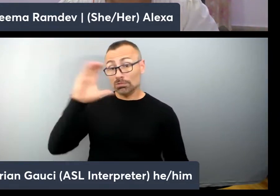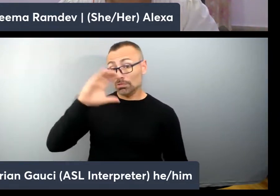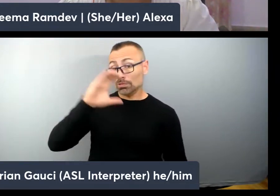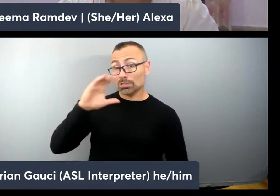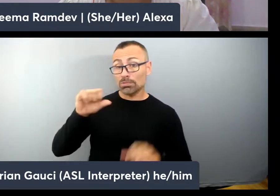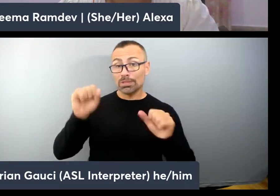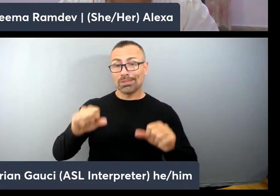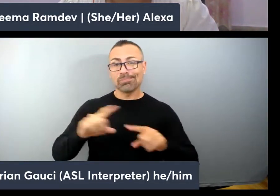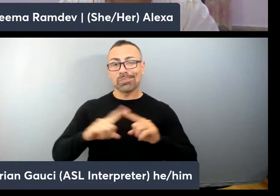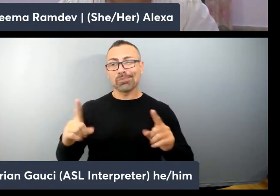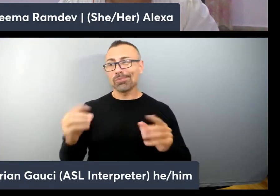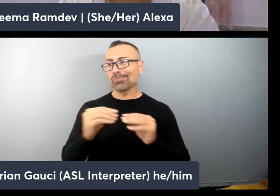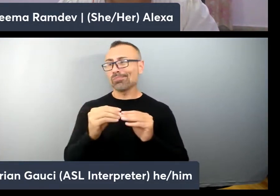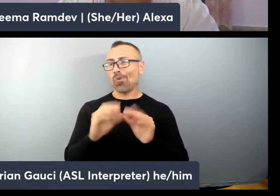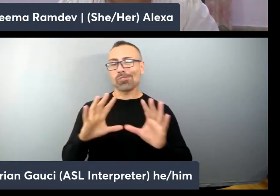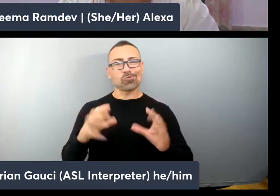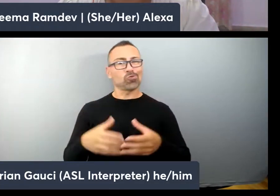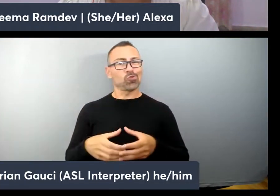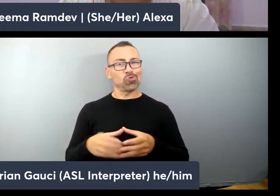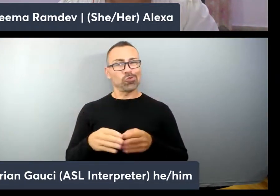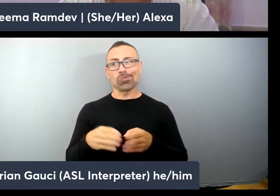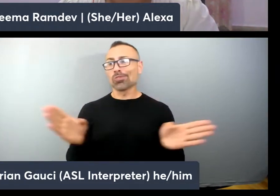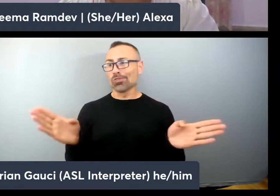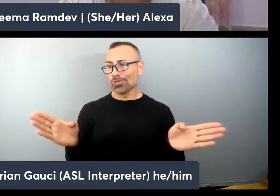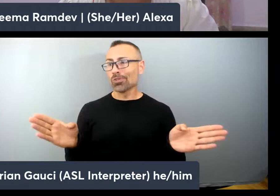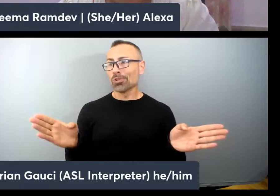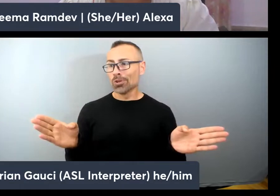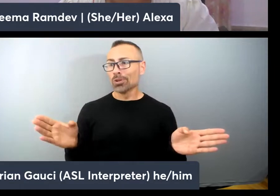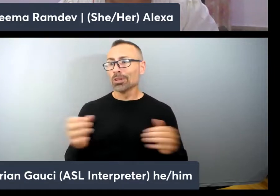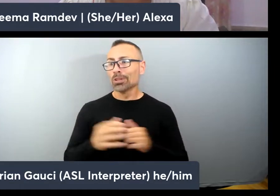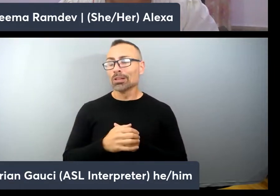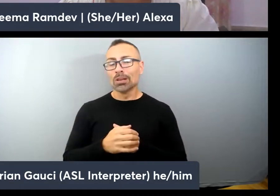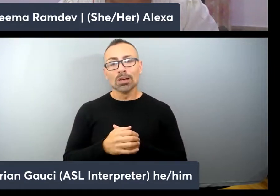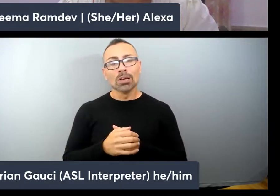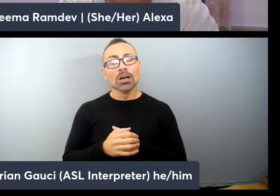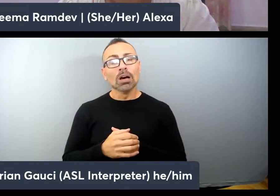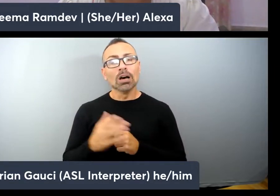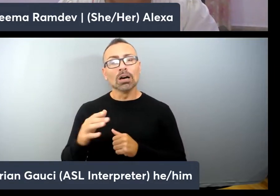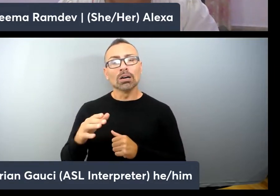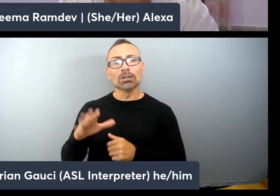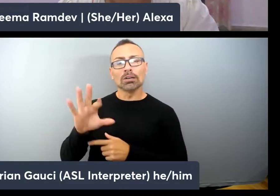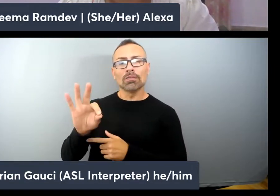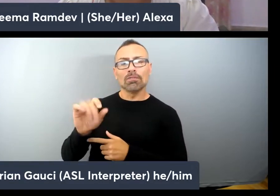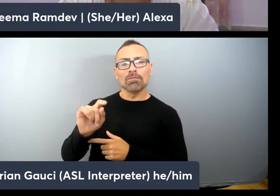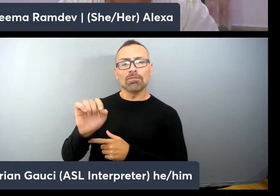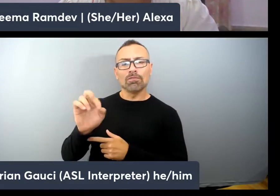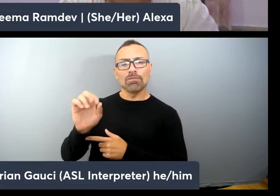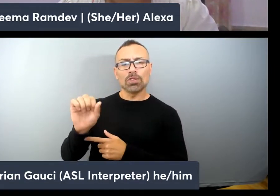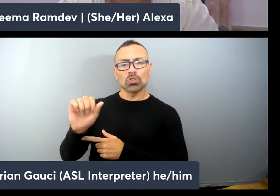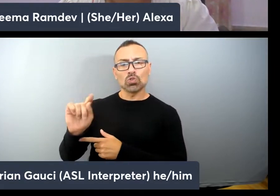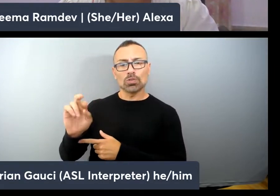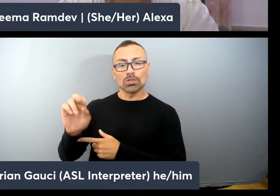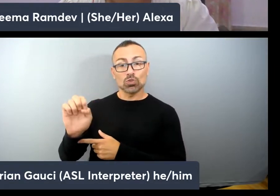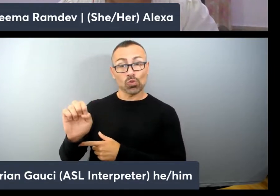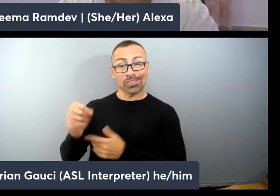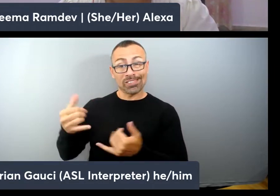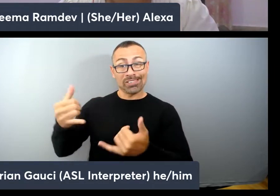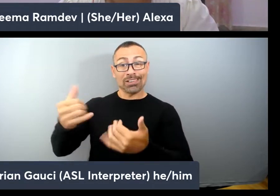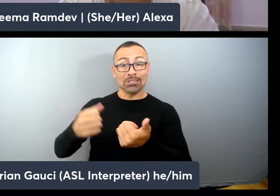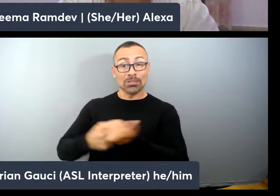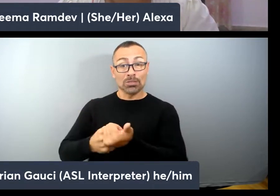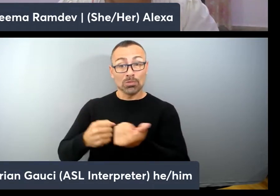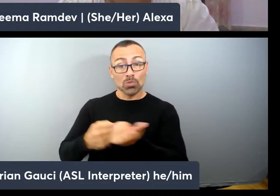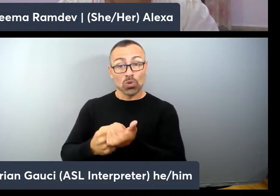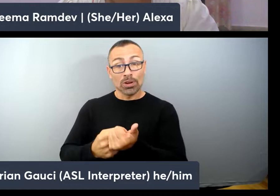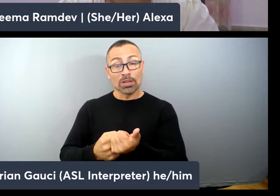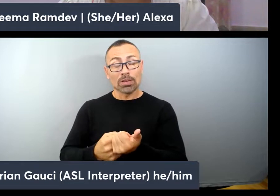group level, like groups of features, but Feature Store currently is now supporting, after this